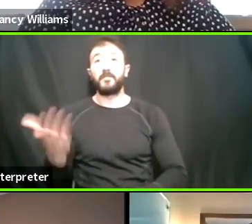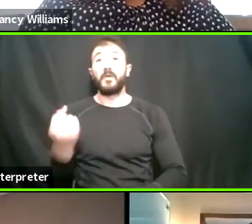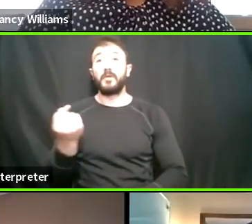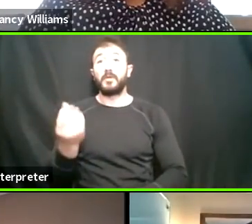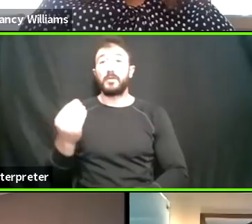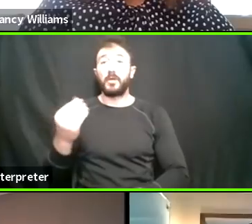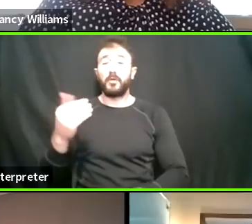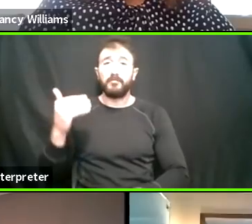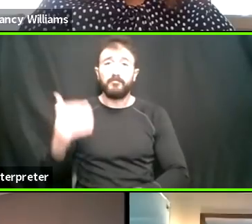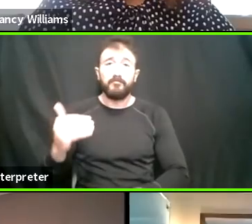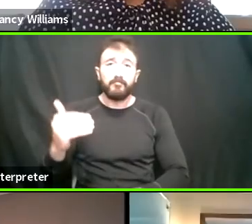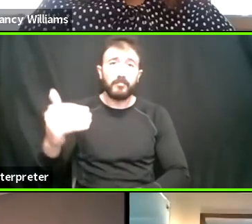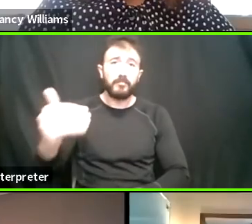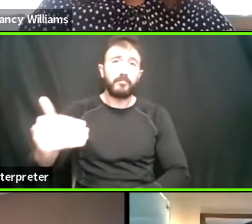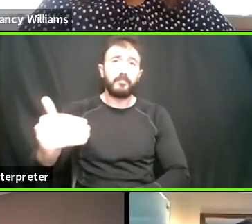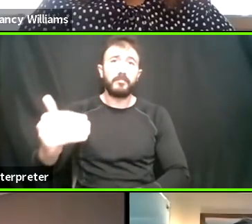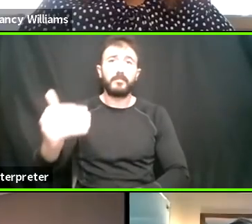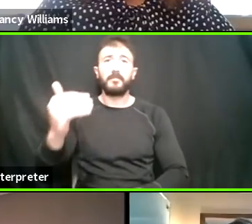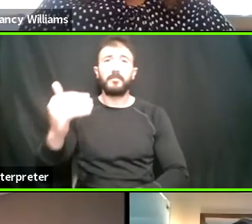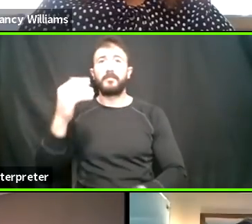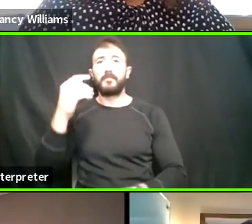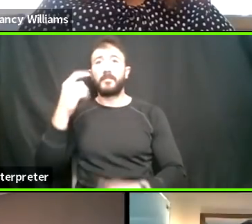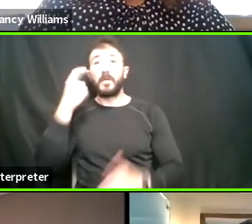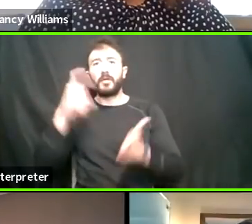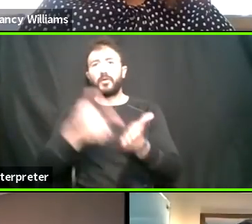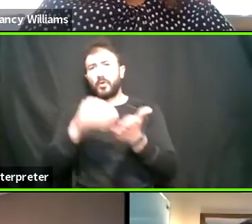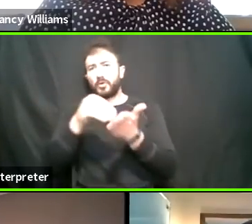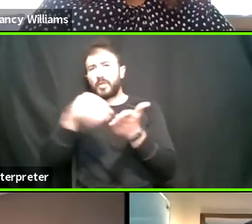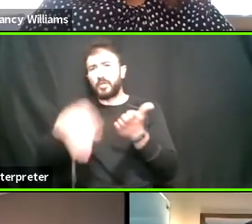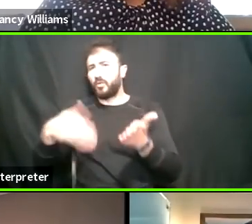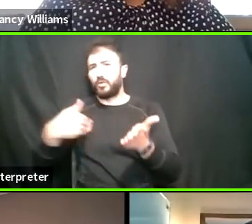those possessions and those items are being encouraged to keep at the desk.